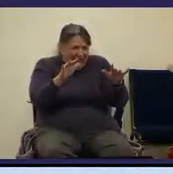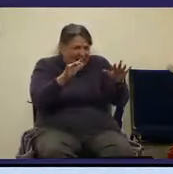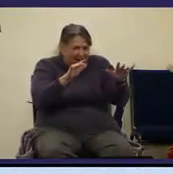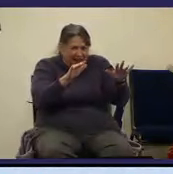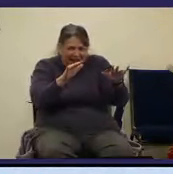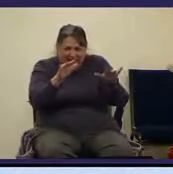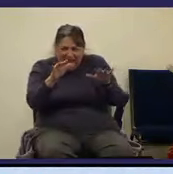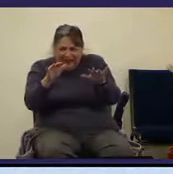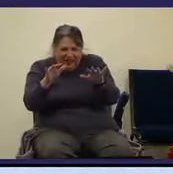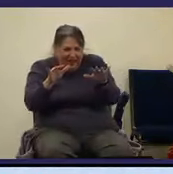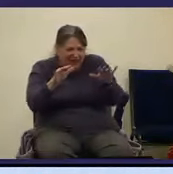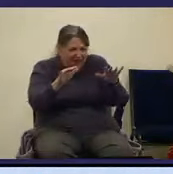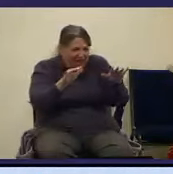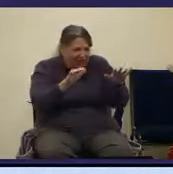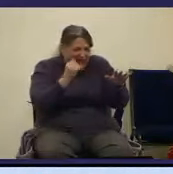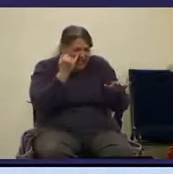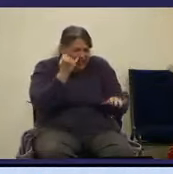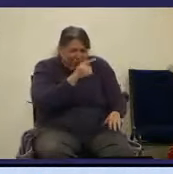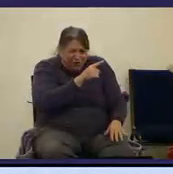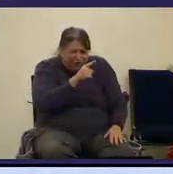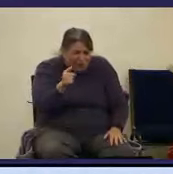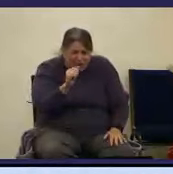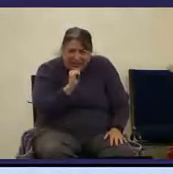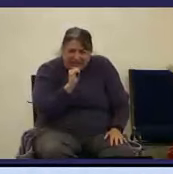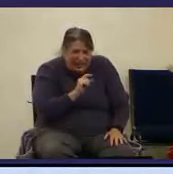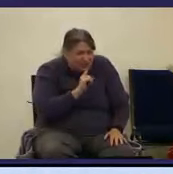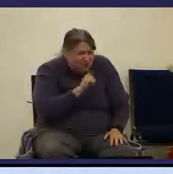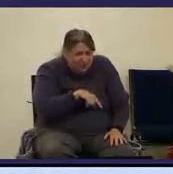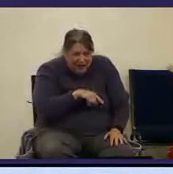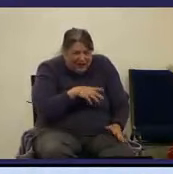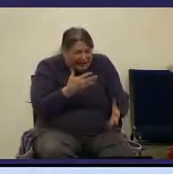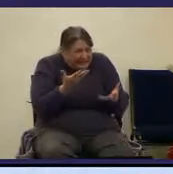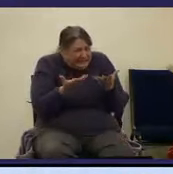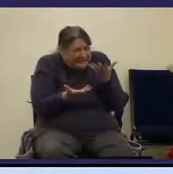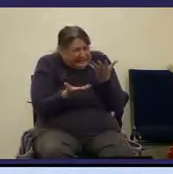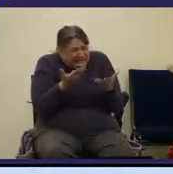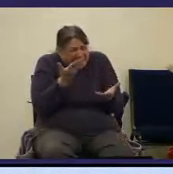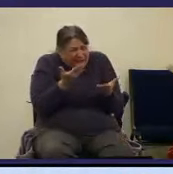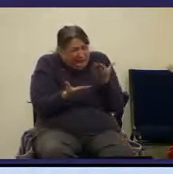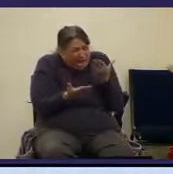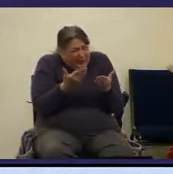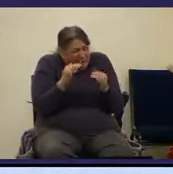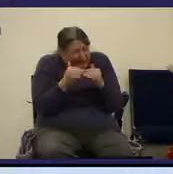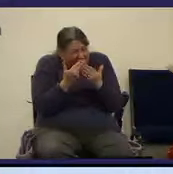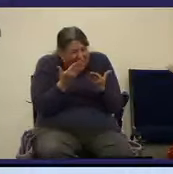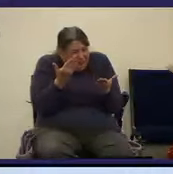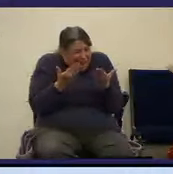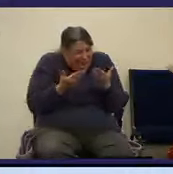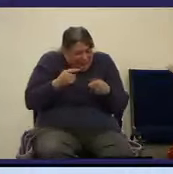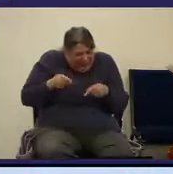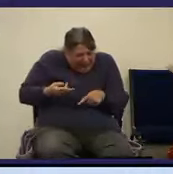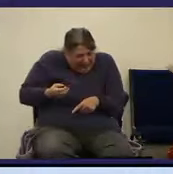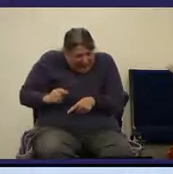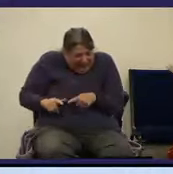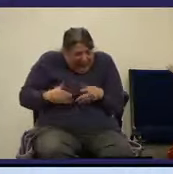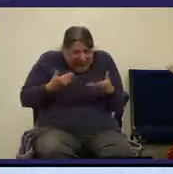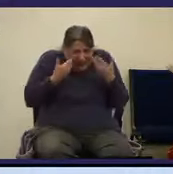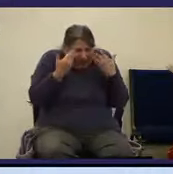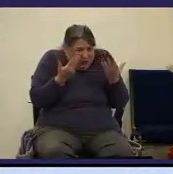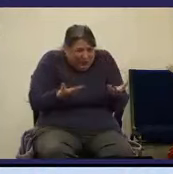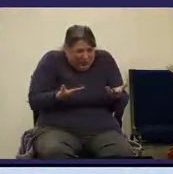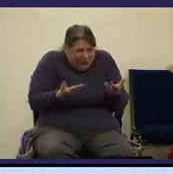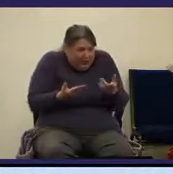Would you see me before you leave? Let's make sure you know for sure that heaven